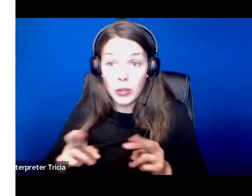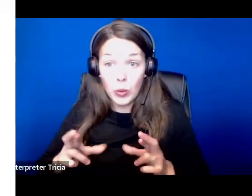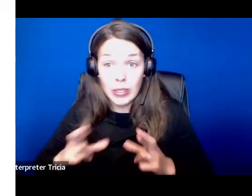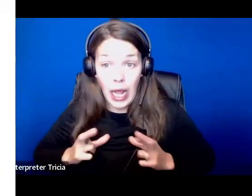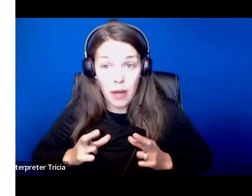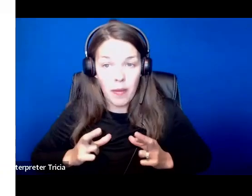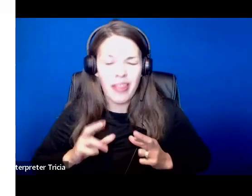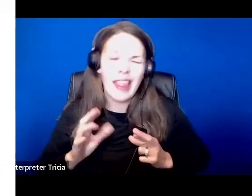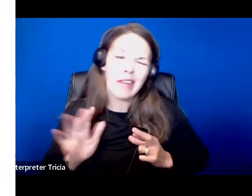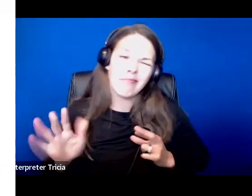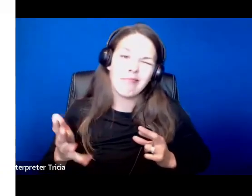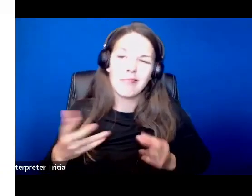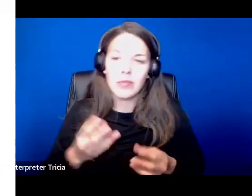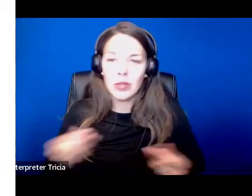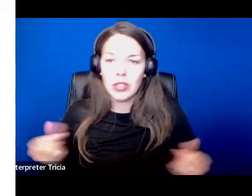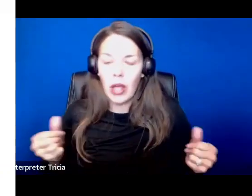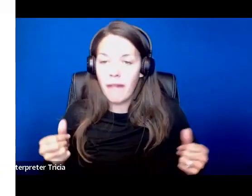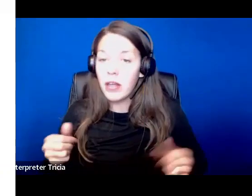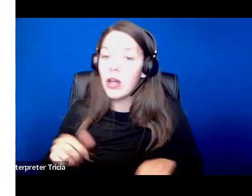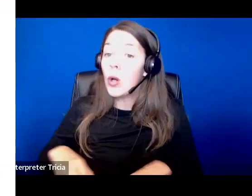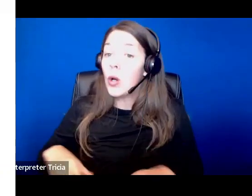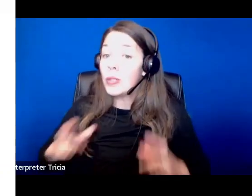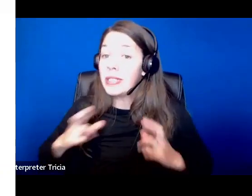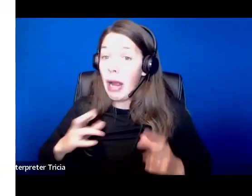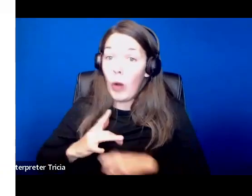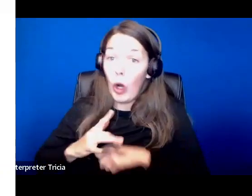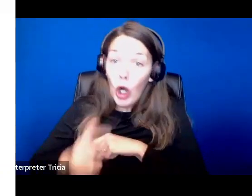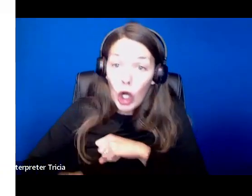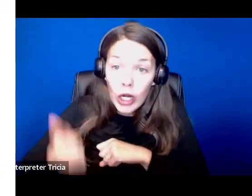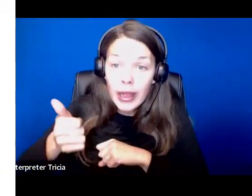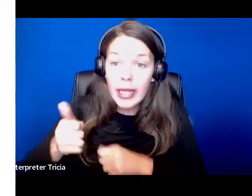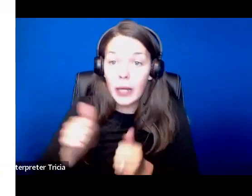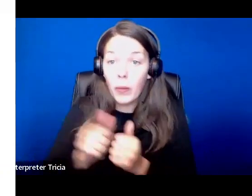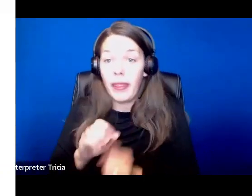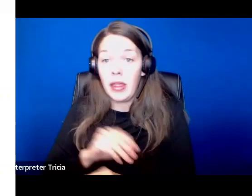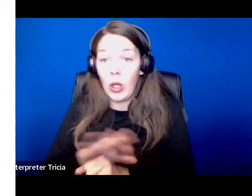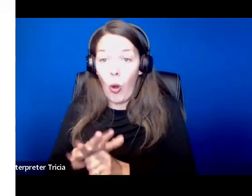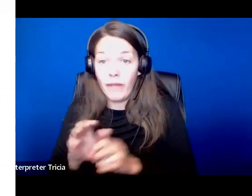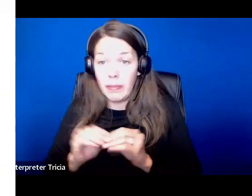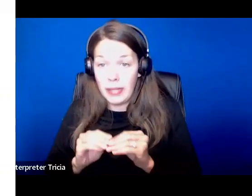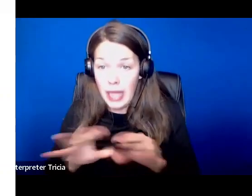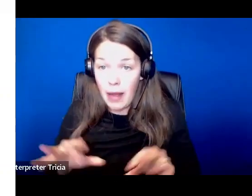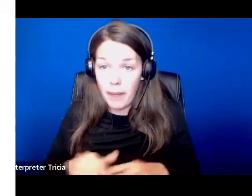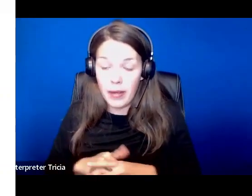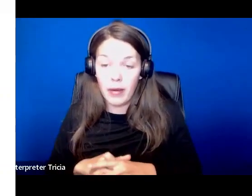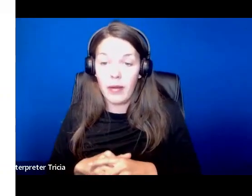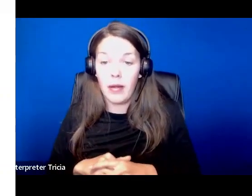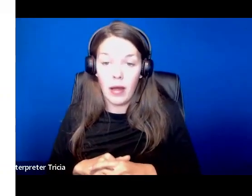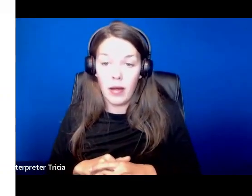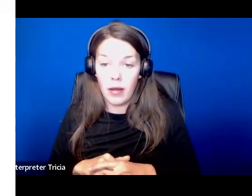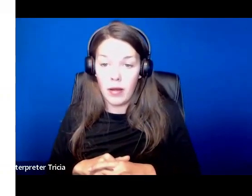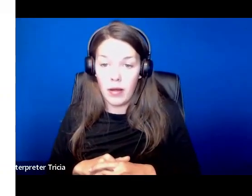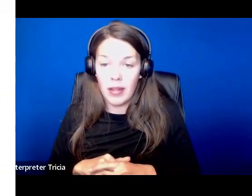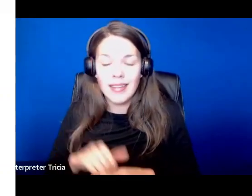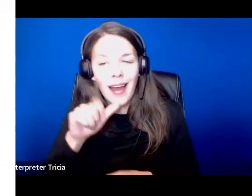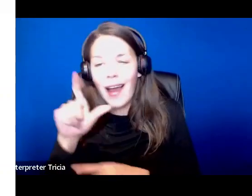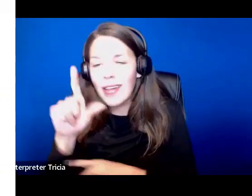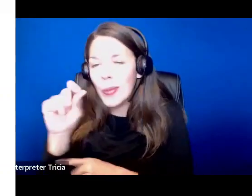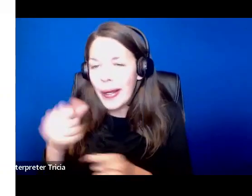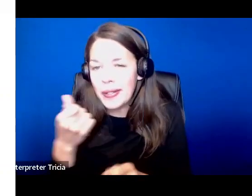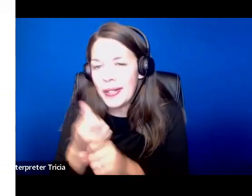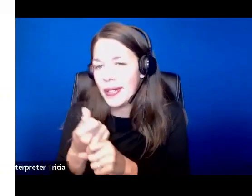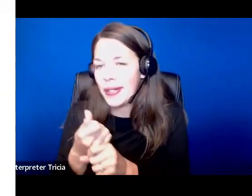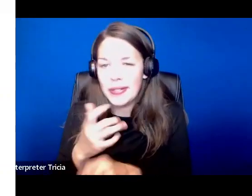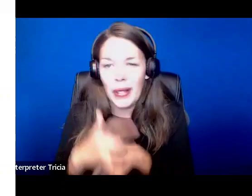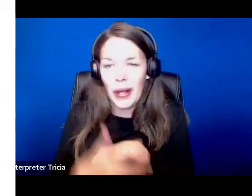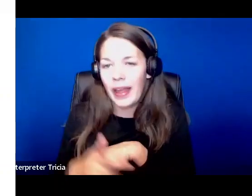partially resolved. People retired early along with the COVID pandemic, but they didn't retire 20 years early or 10 years